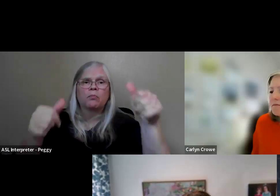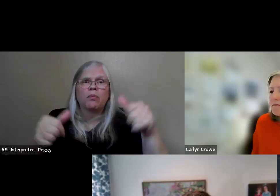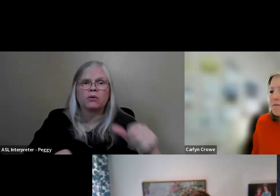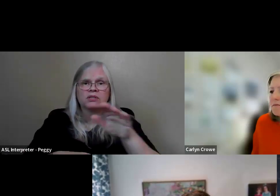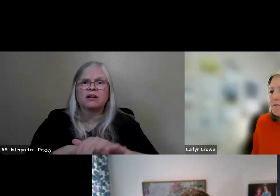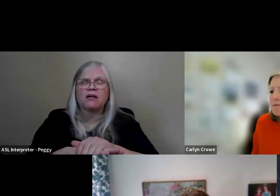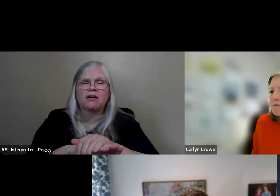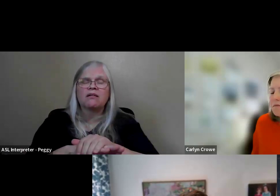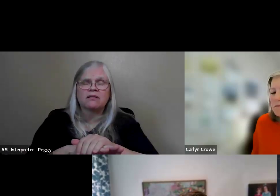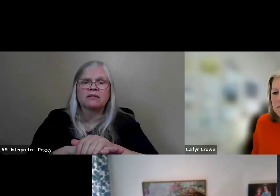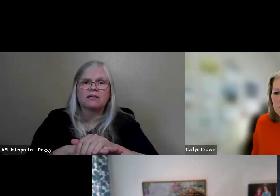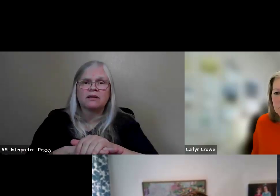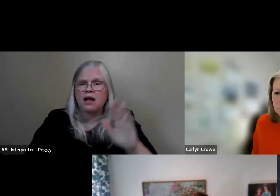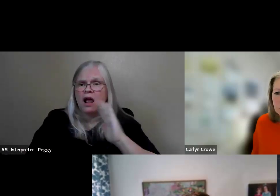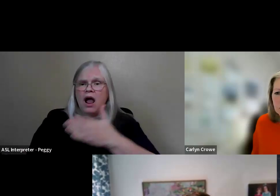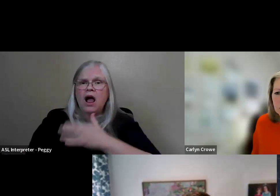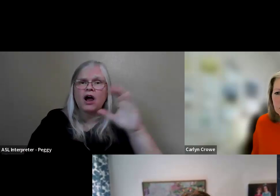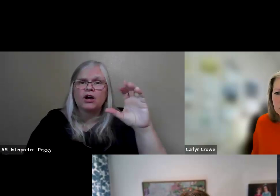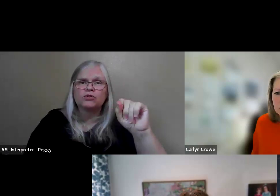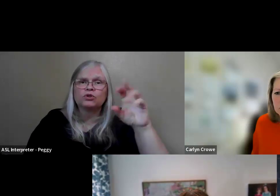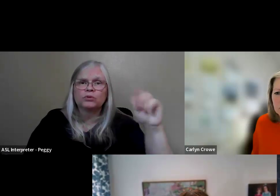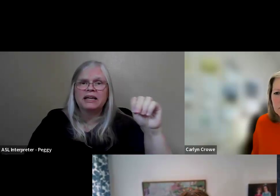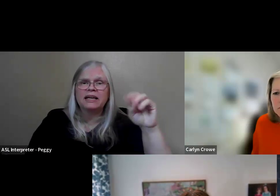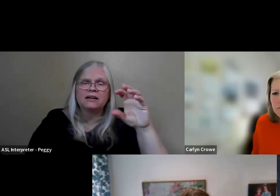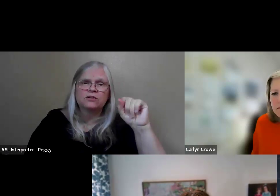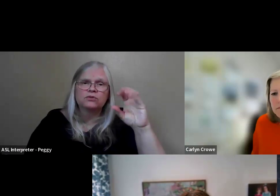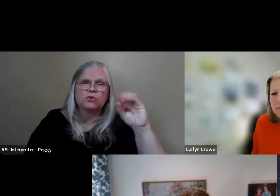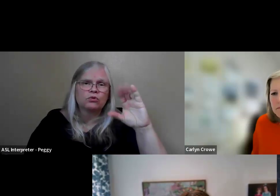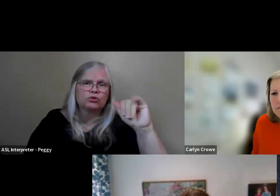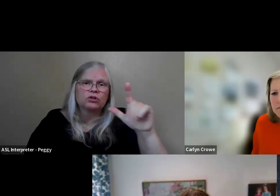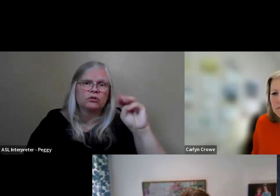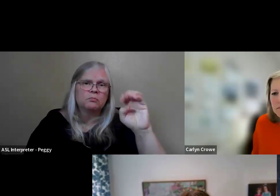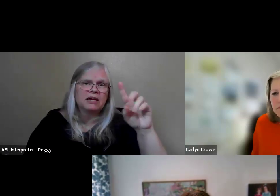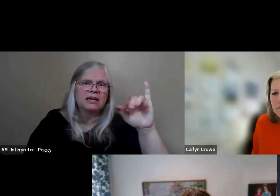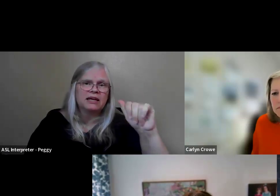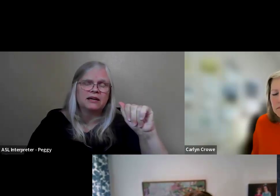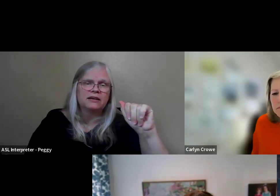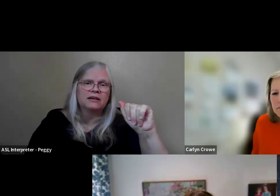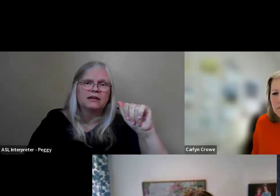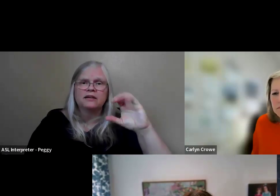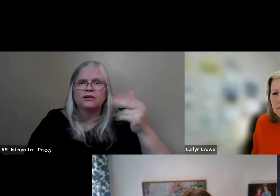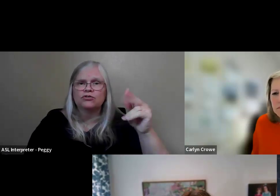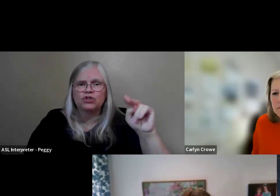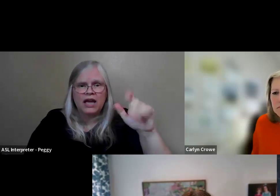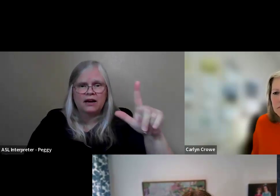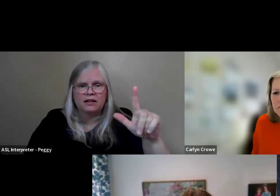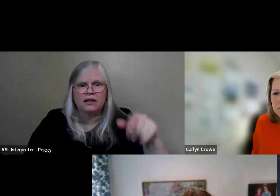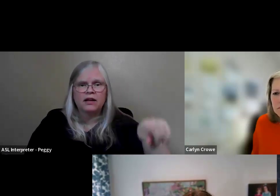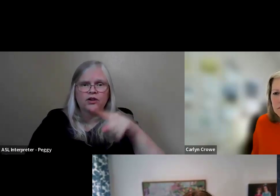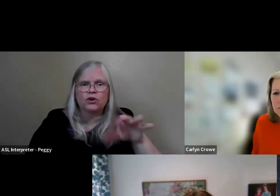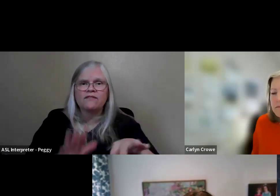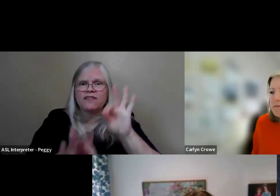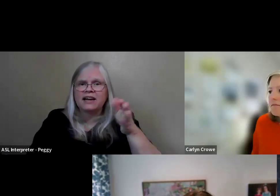on our social media channels too, so that you will find it there too. Hey, Dakota.